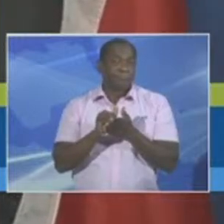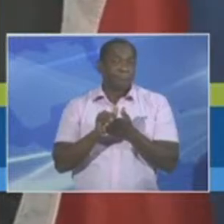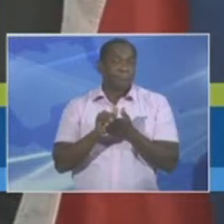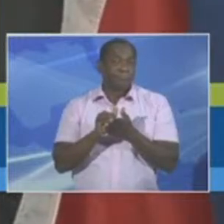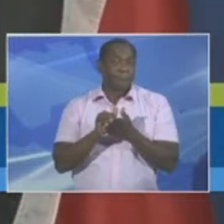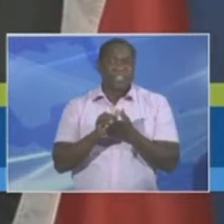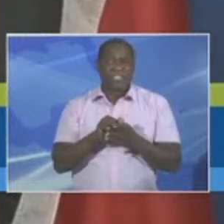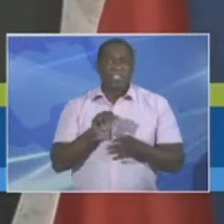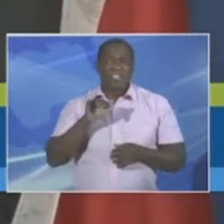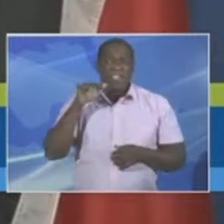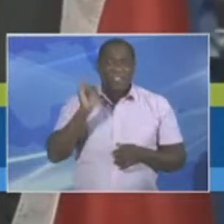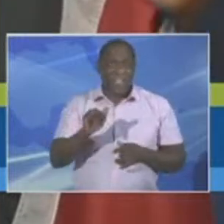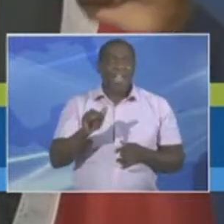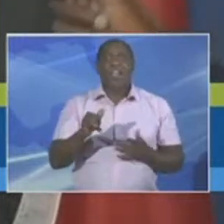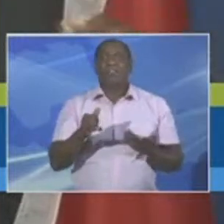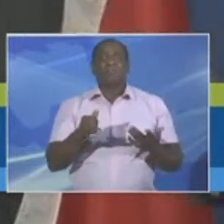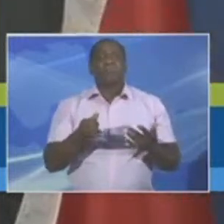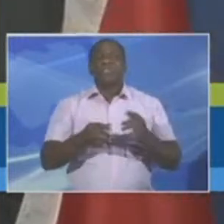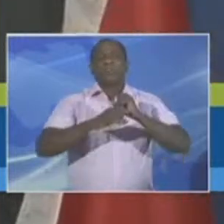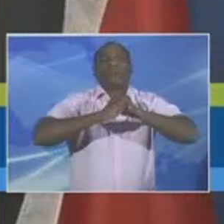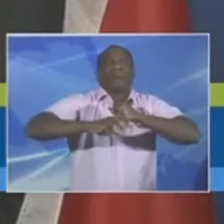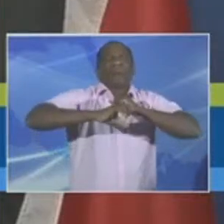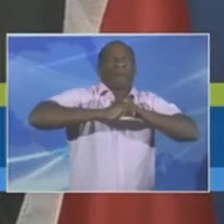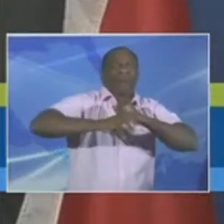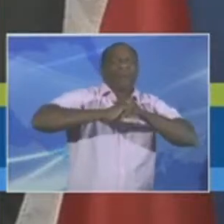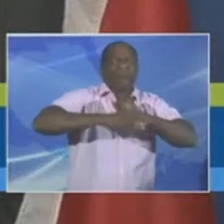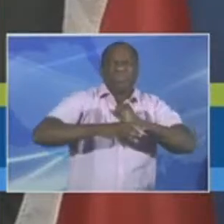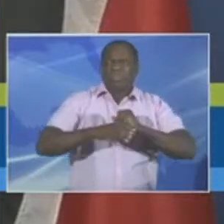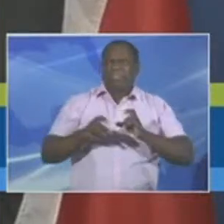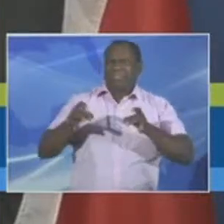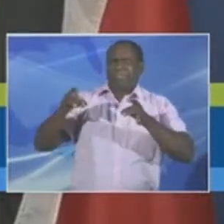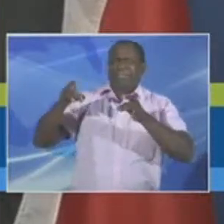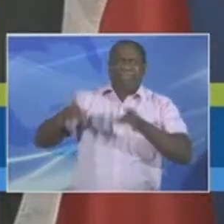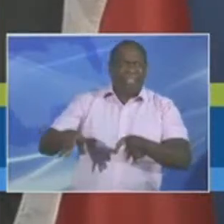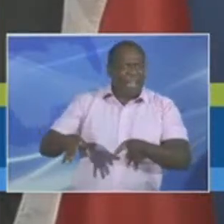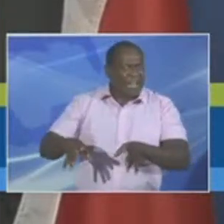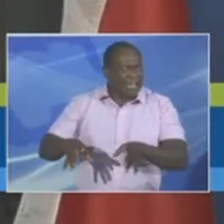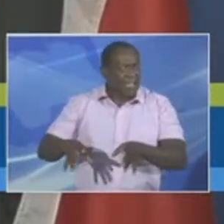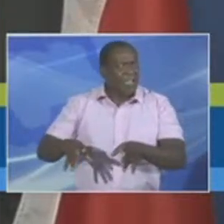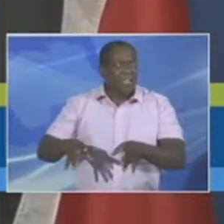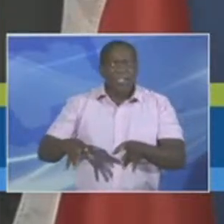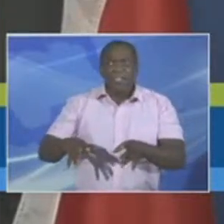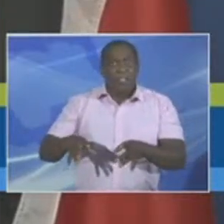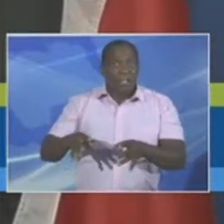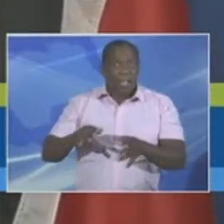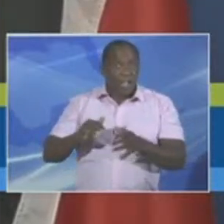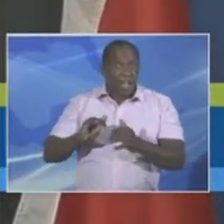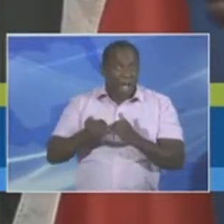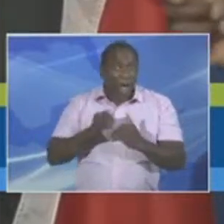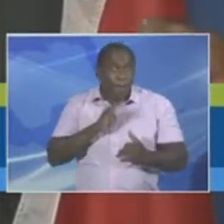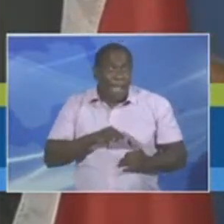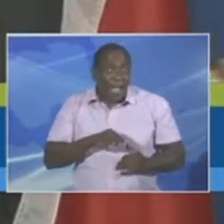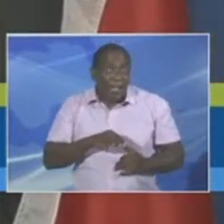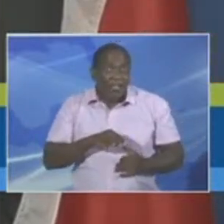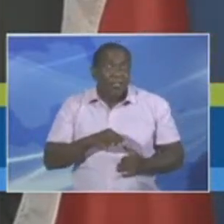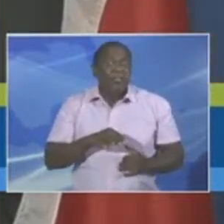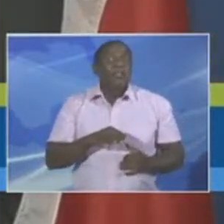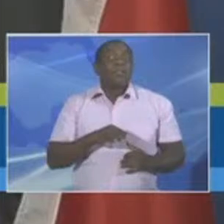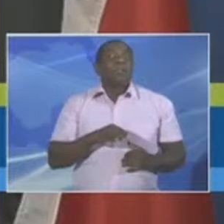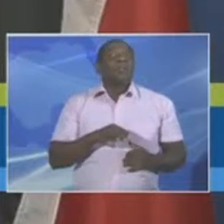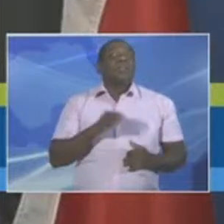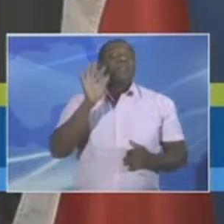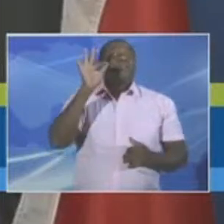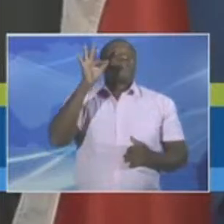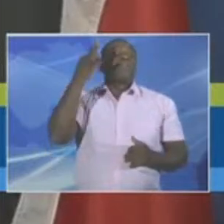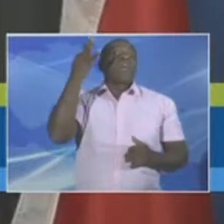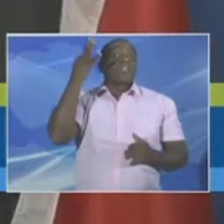that campaign and the persons associated with it. She was not even able to get the French diplomats